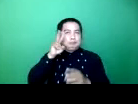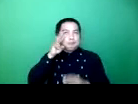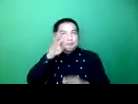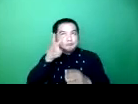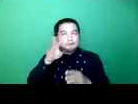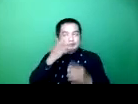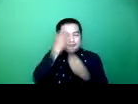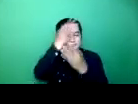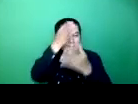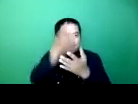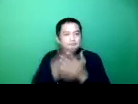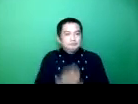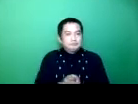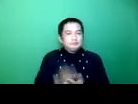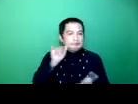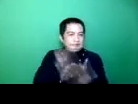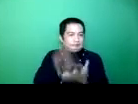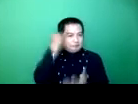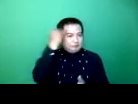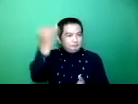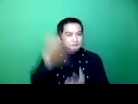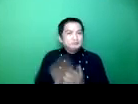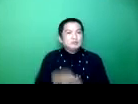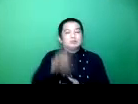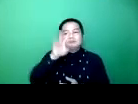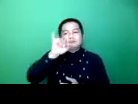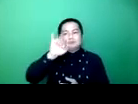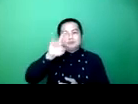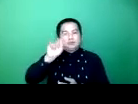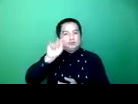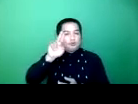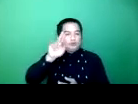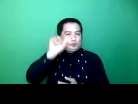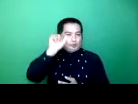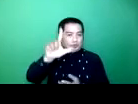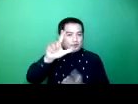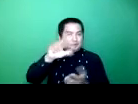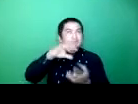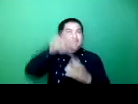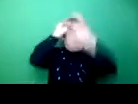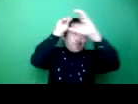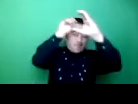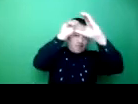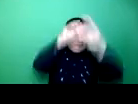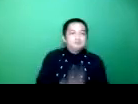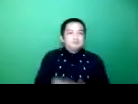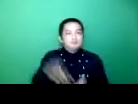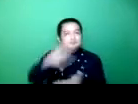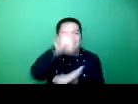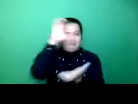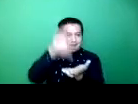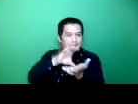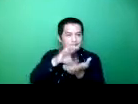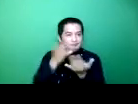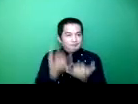information. And that idea of storing a virtual storage is what powers decentralization. We're no